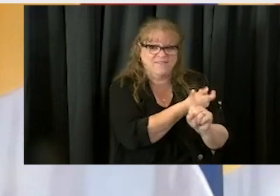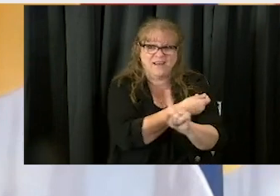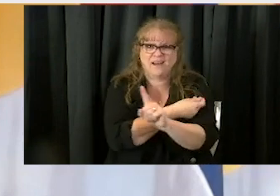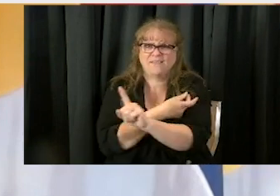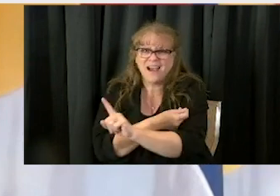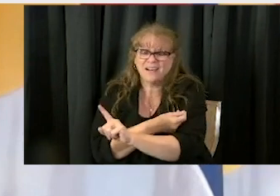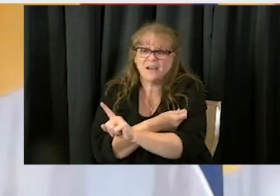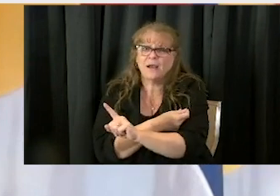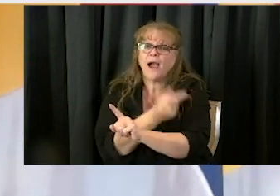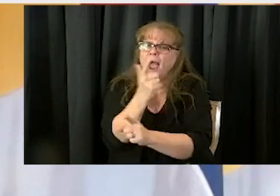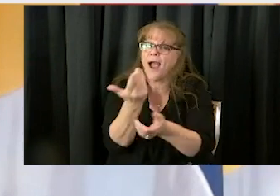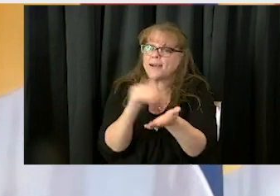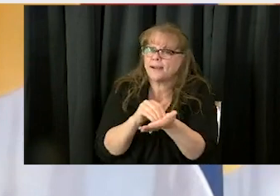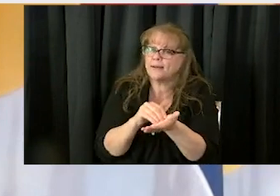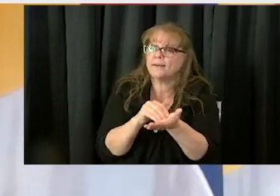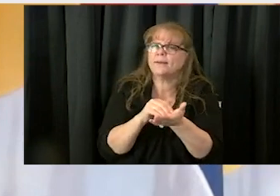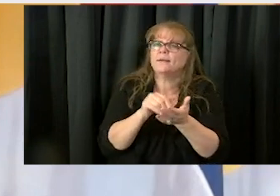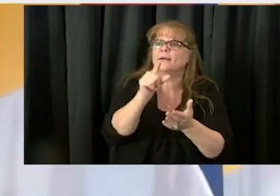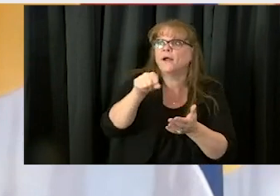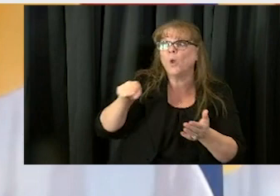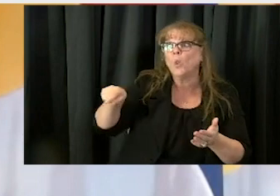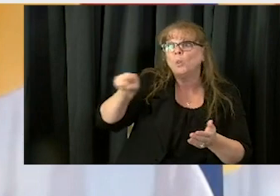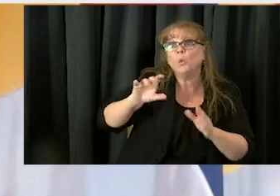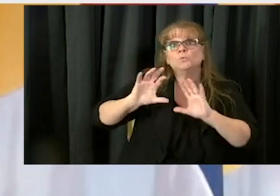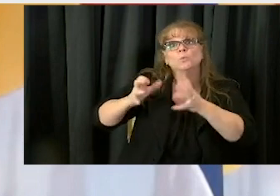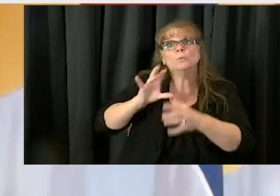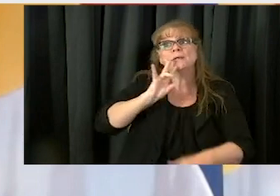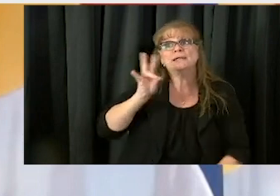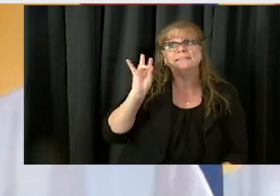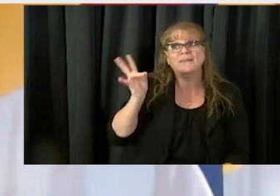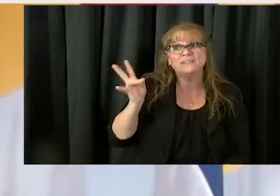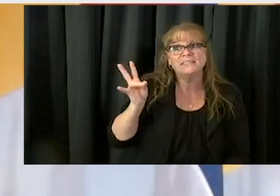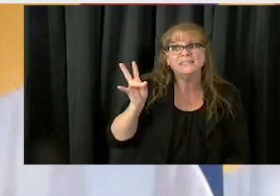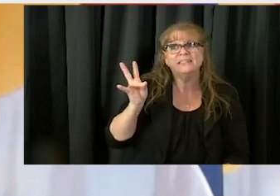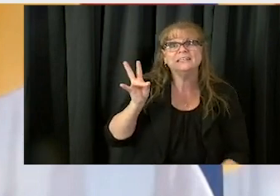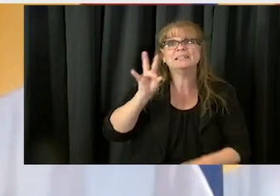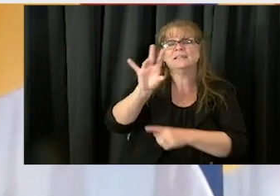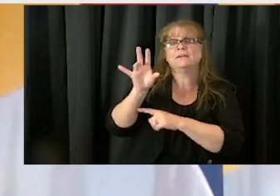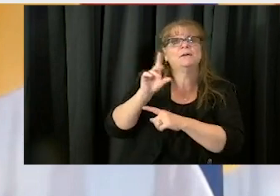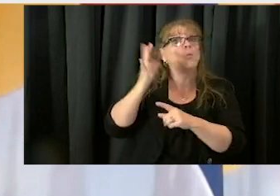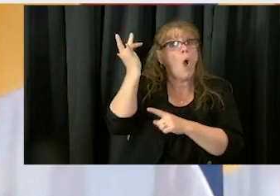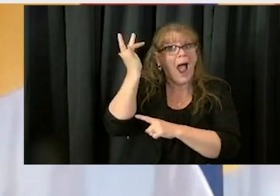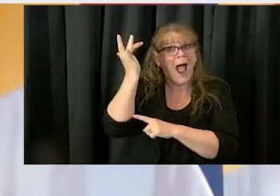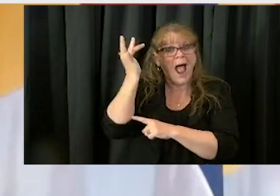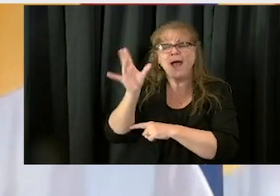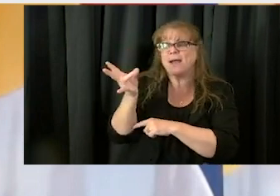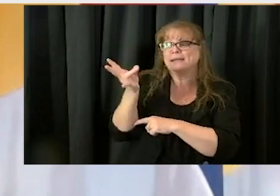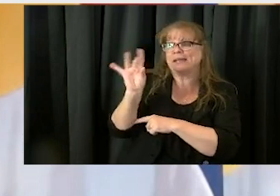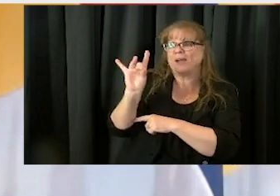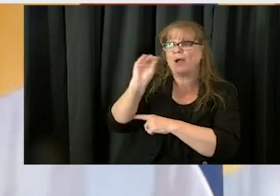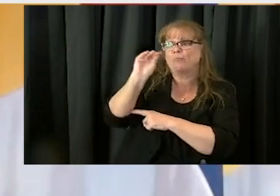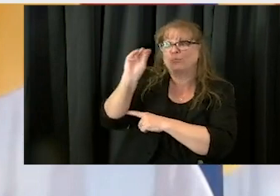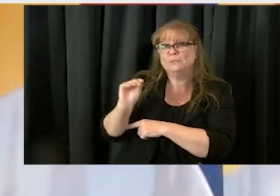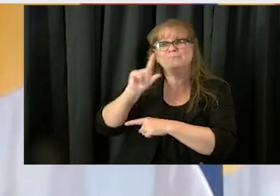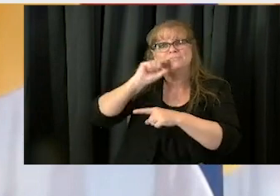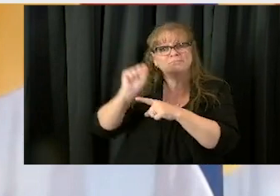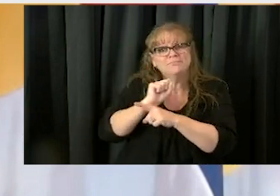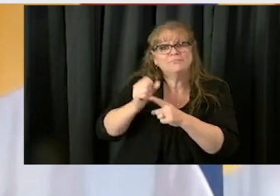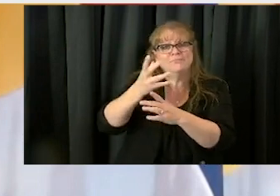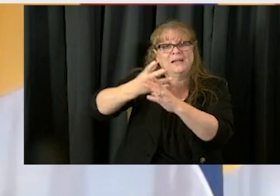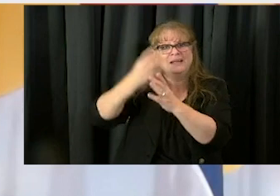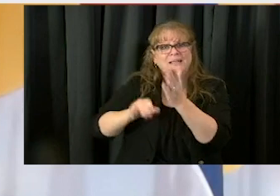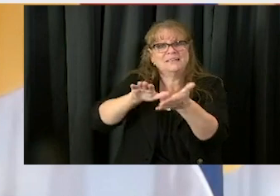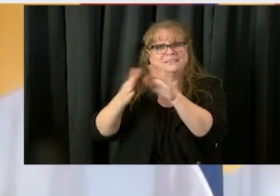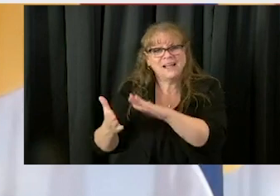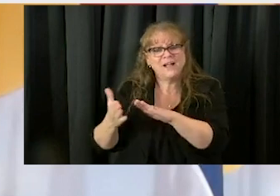deaths and more than a third of hospitalizations to date. We have the opportunity